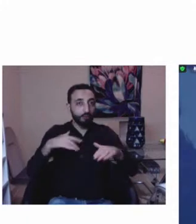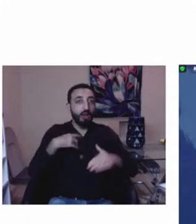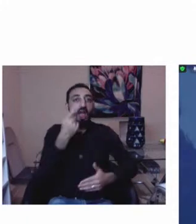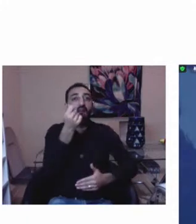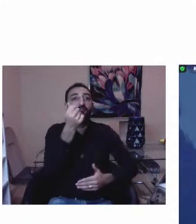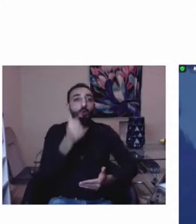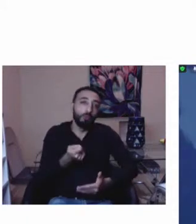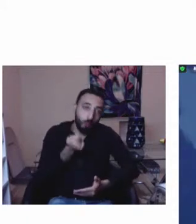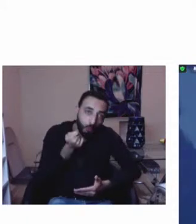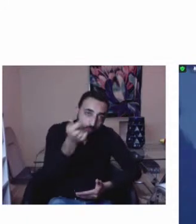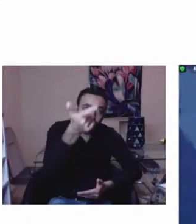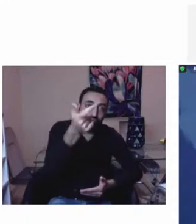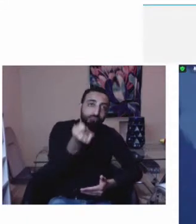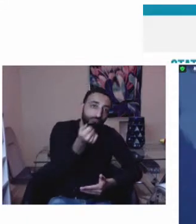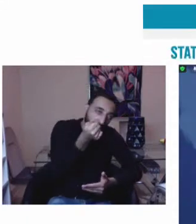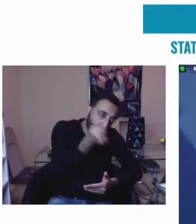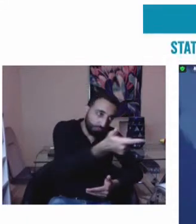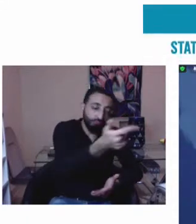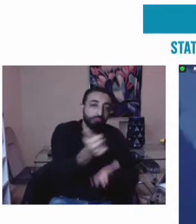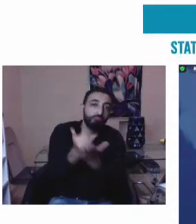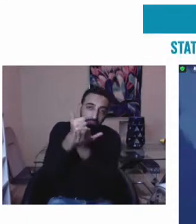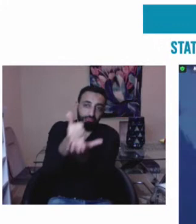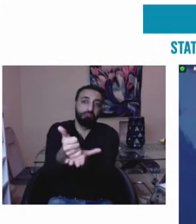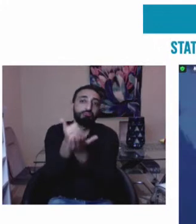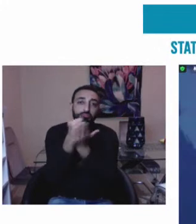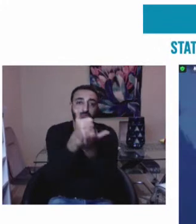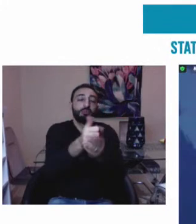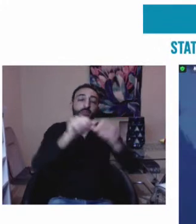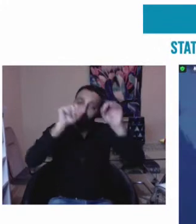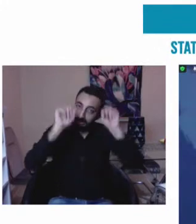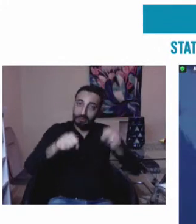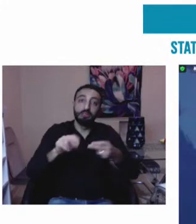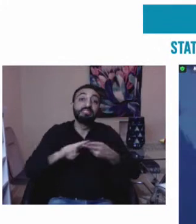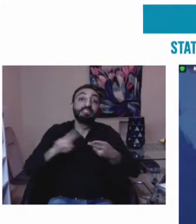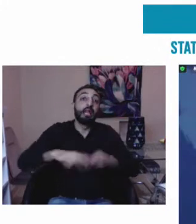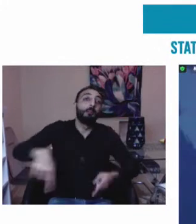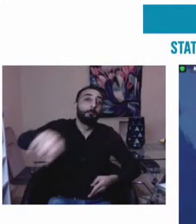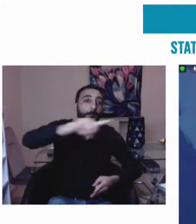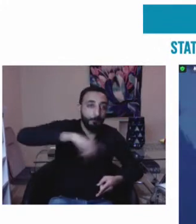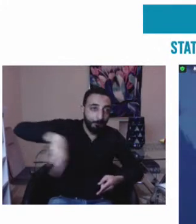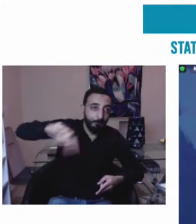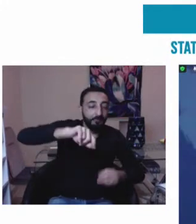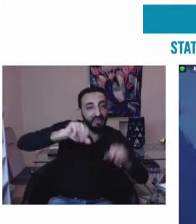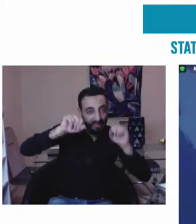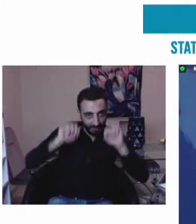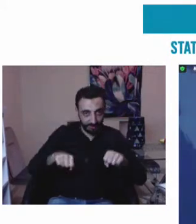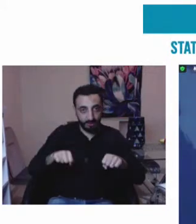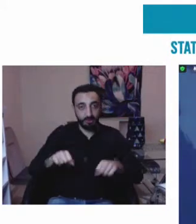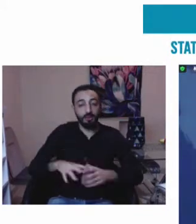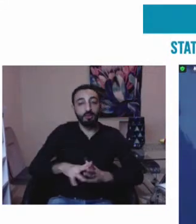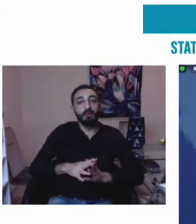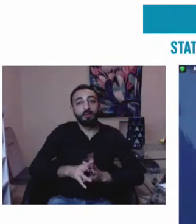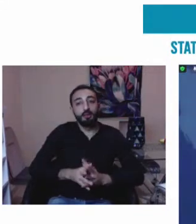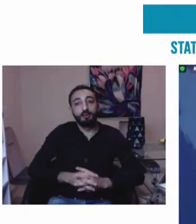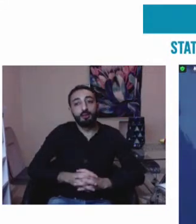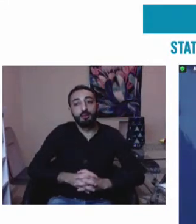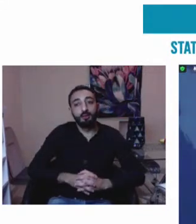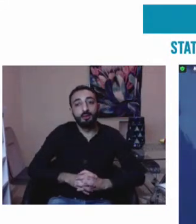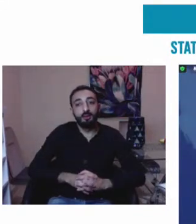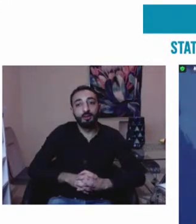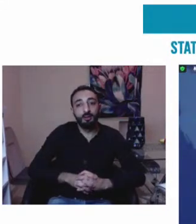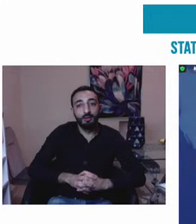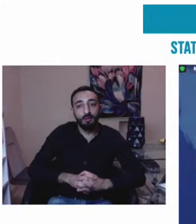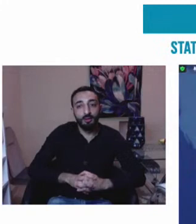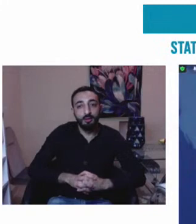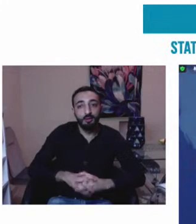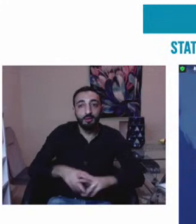progress. They are well known, as is the timeline with our UNGA high level meeting in April. But I will make a